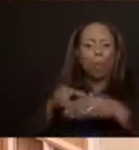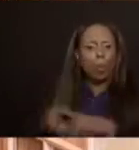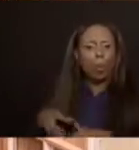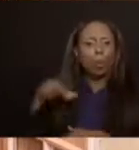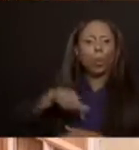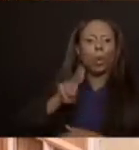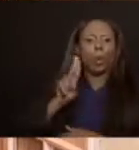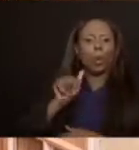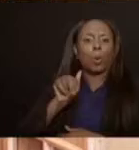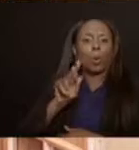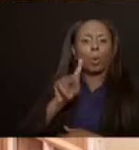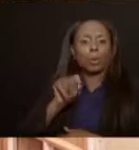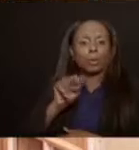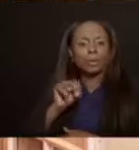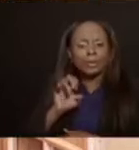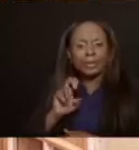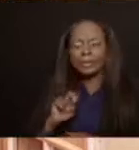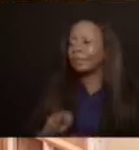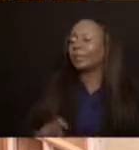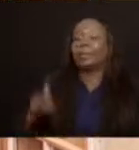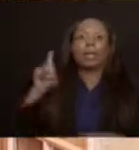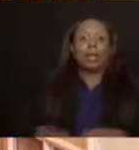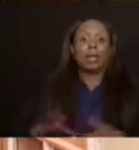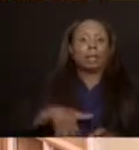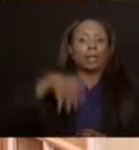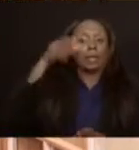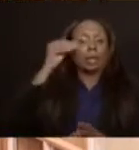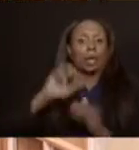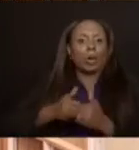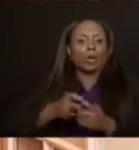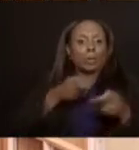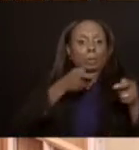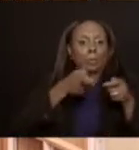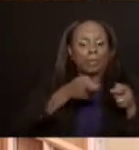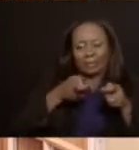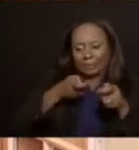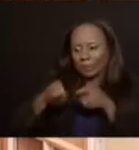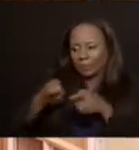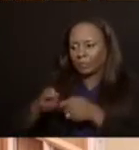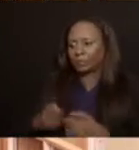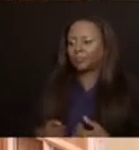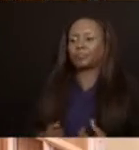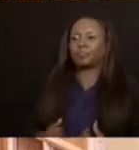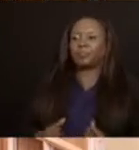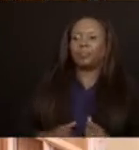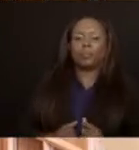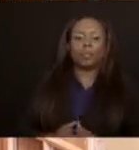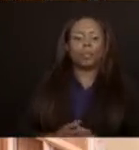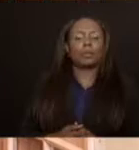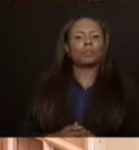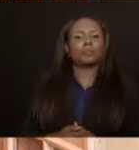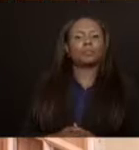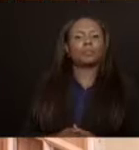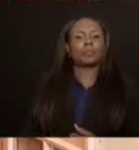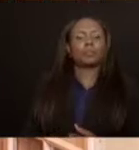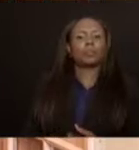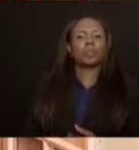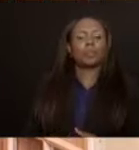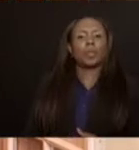it in ways that are manageable and sustainable. So my friends, what is the area of greatest concern to the